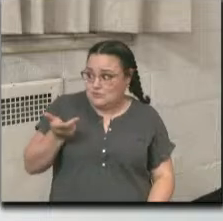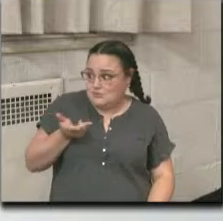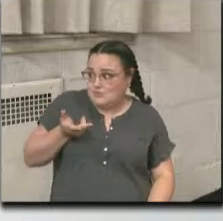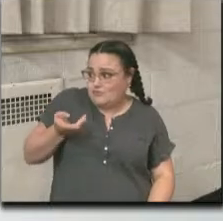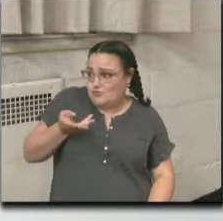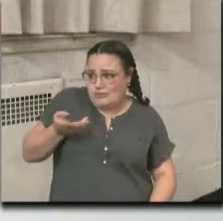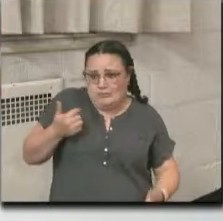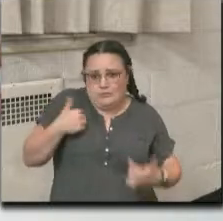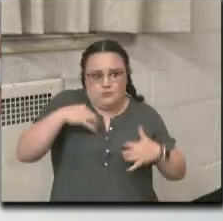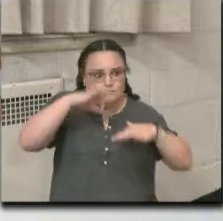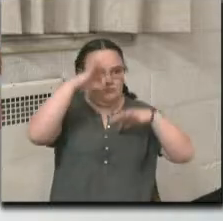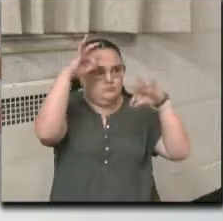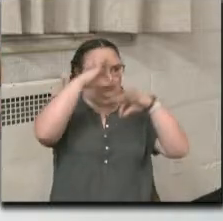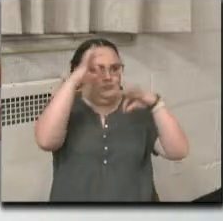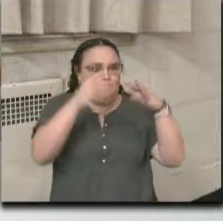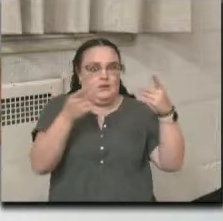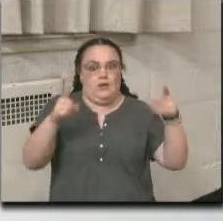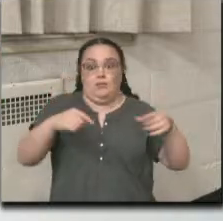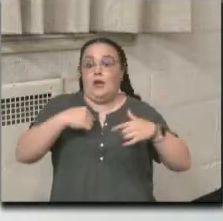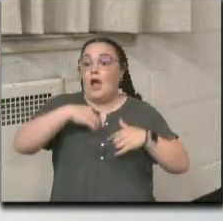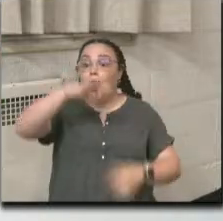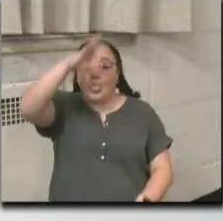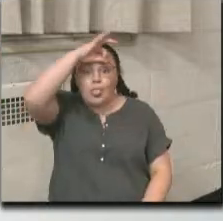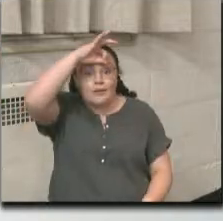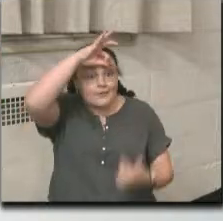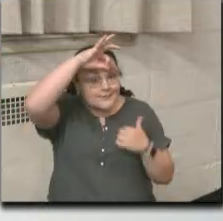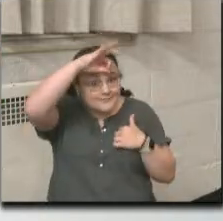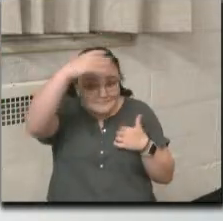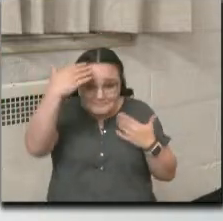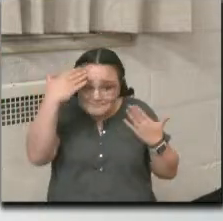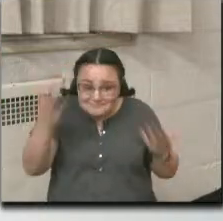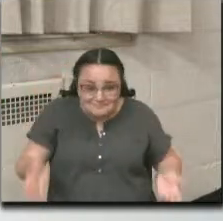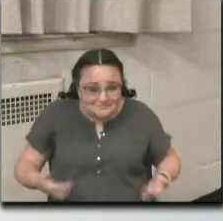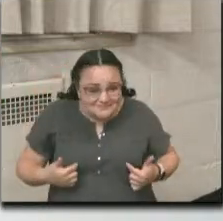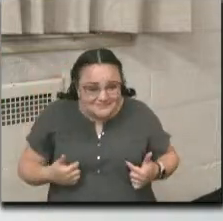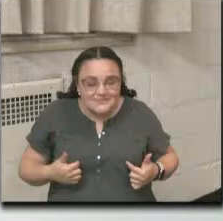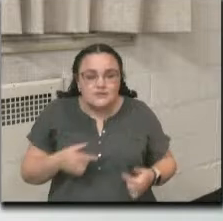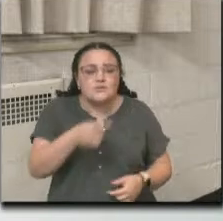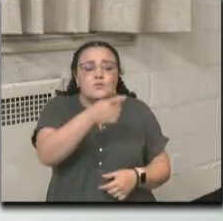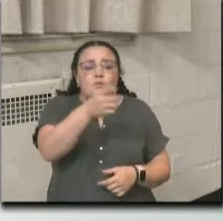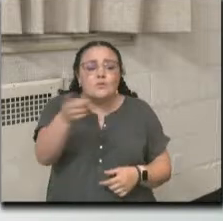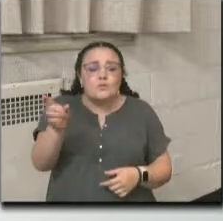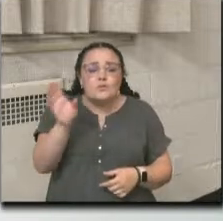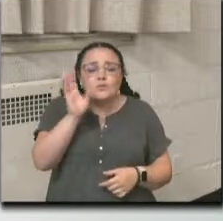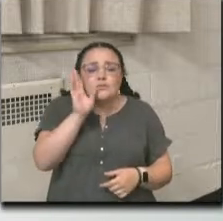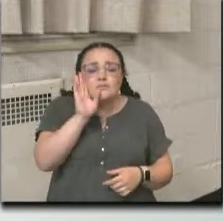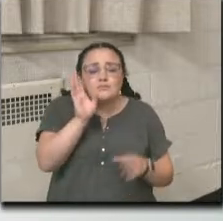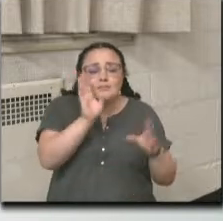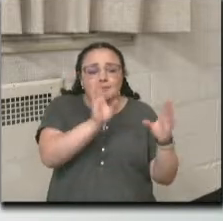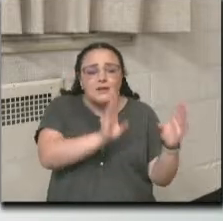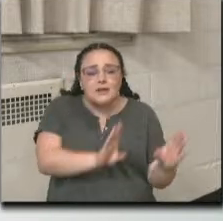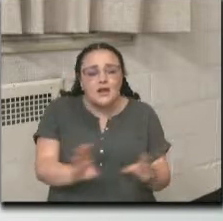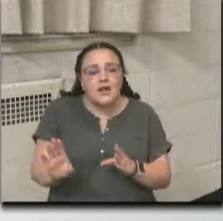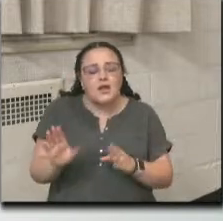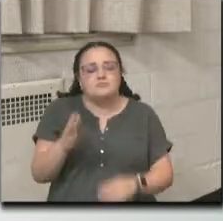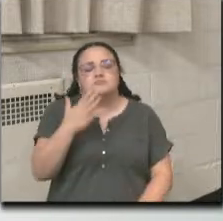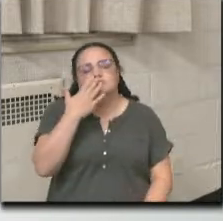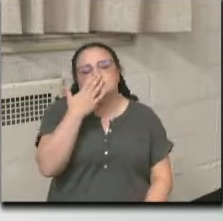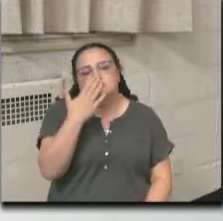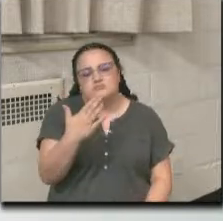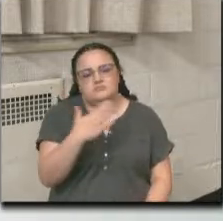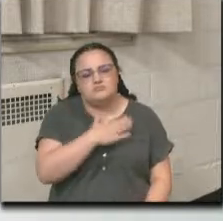did not know any of this was happening. So for those who planned it, I appreciate you.